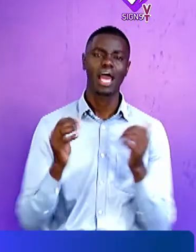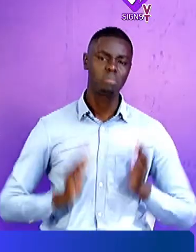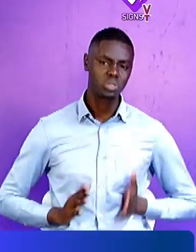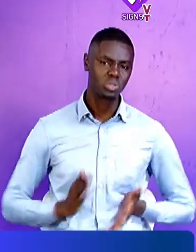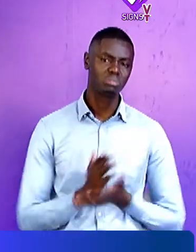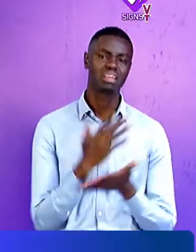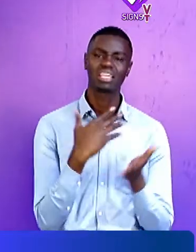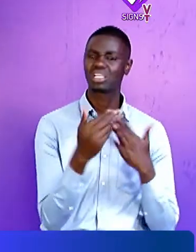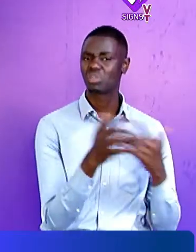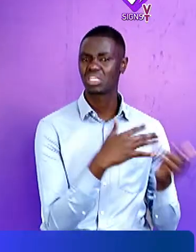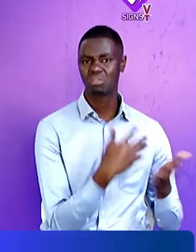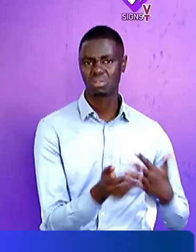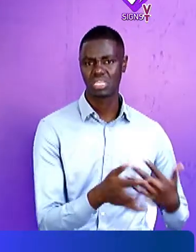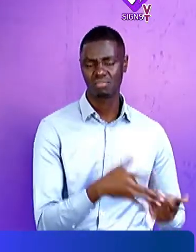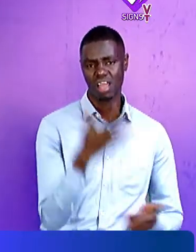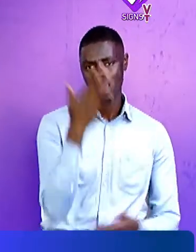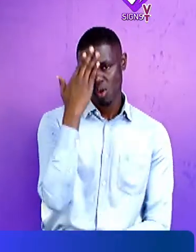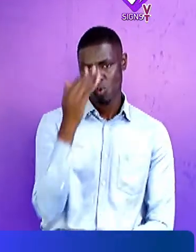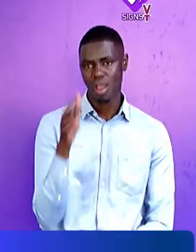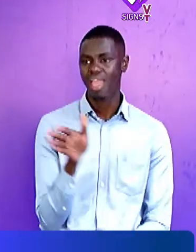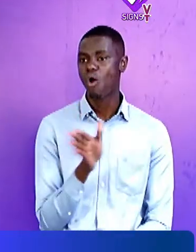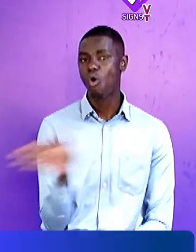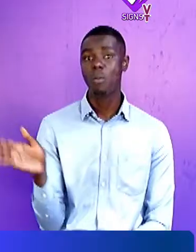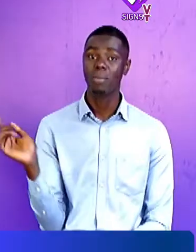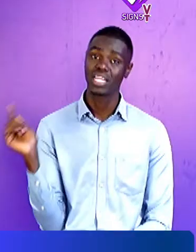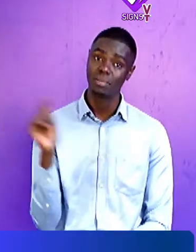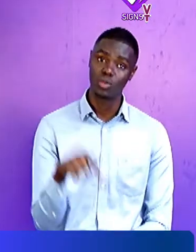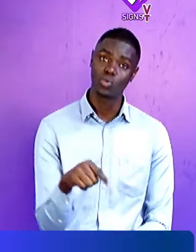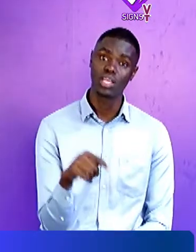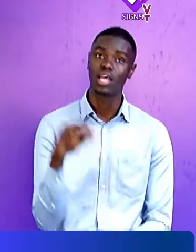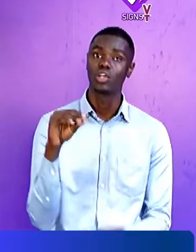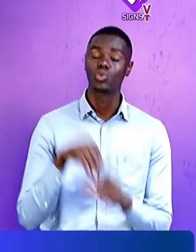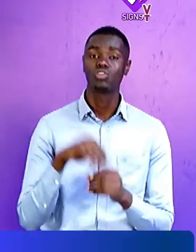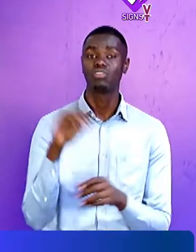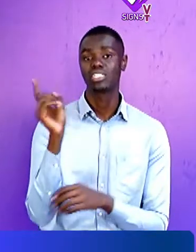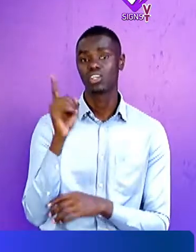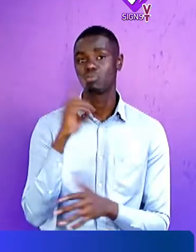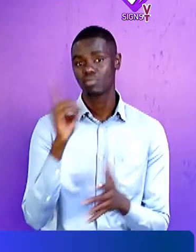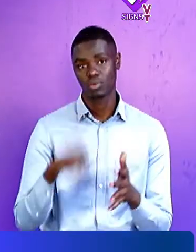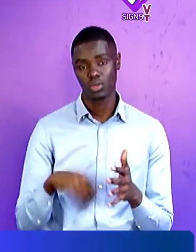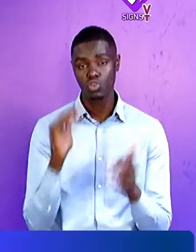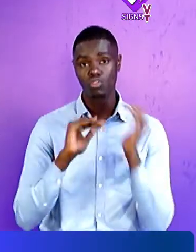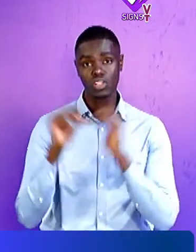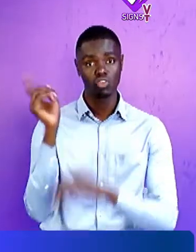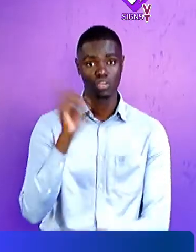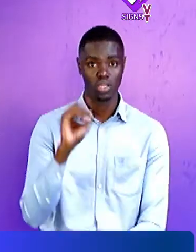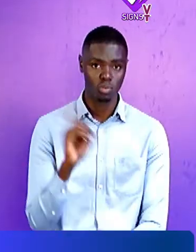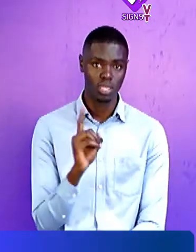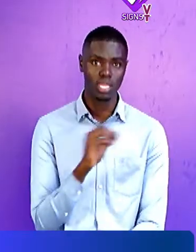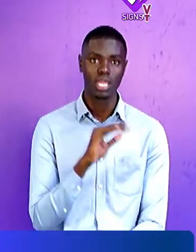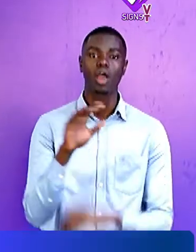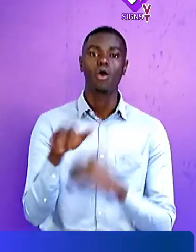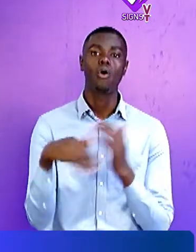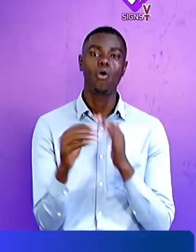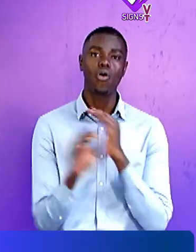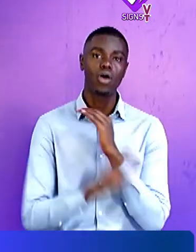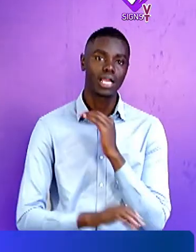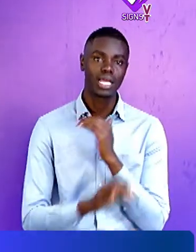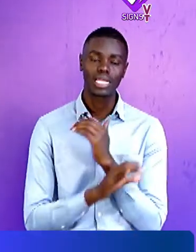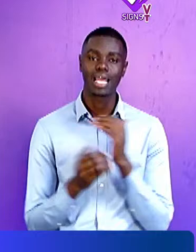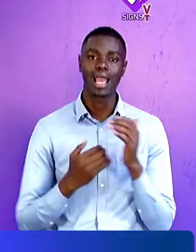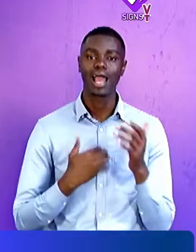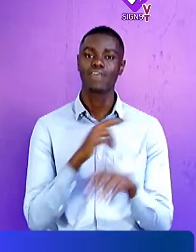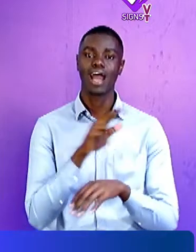rights. Yeah. Because you had Obama, when Obama came here to University of Nairobi and said, every country has a national